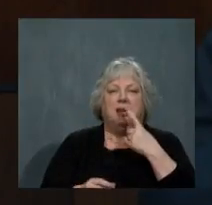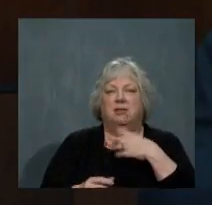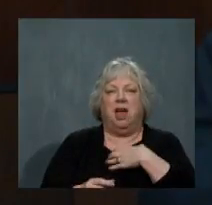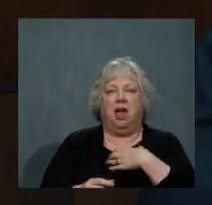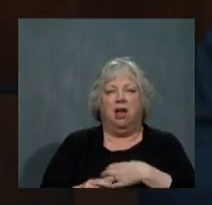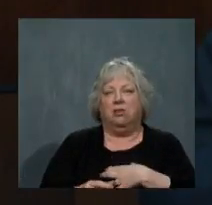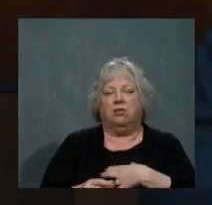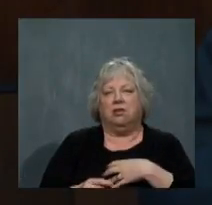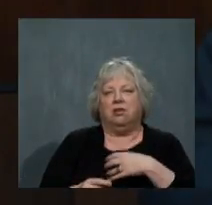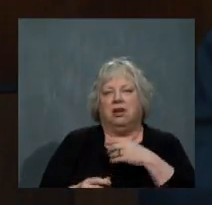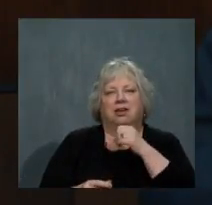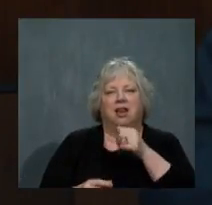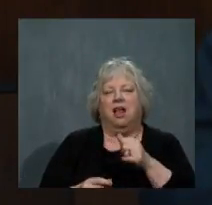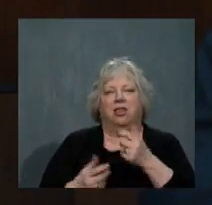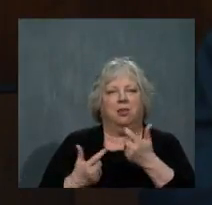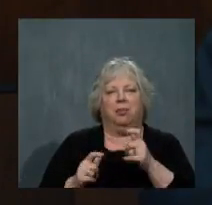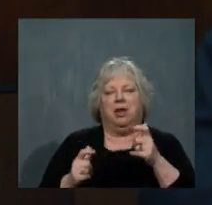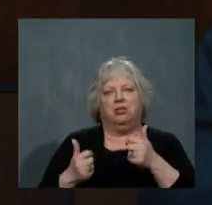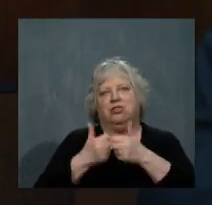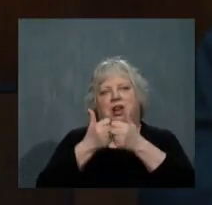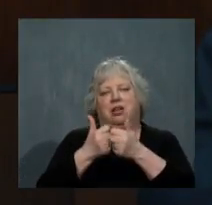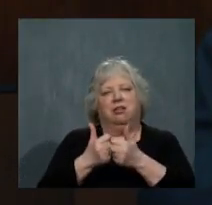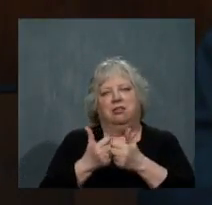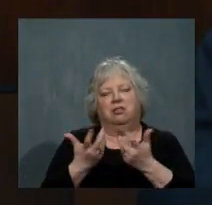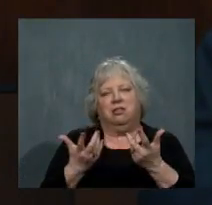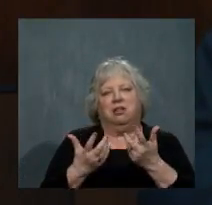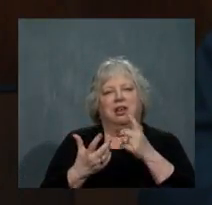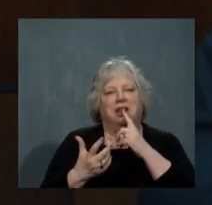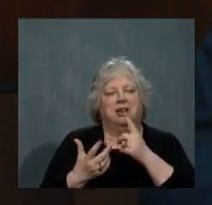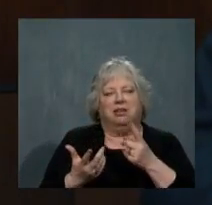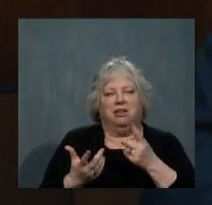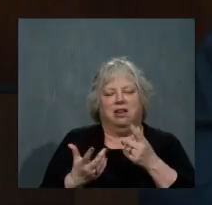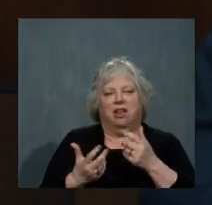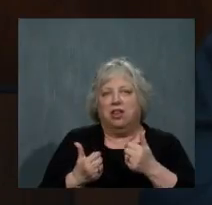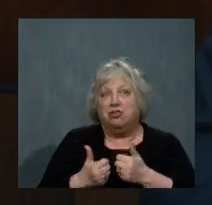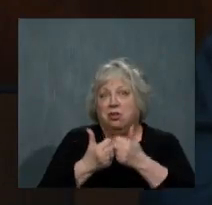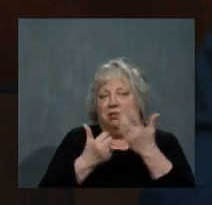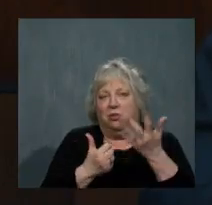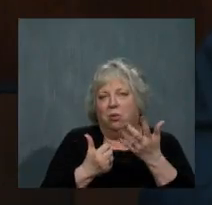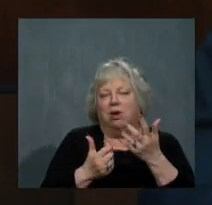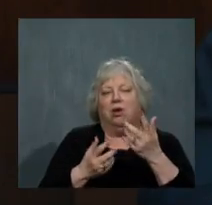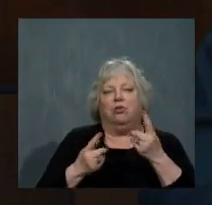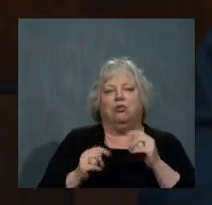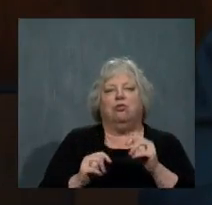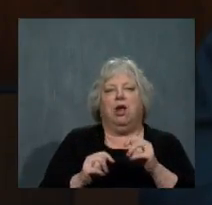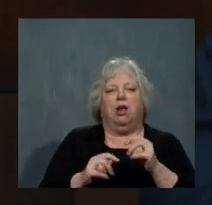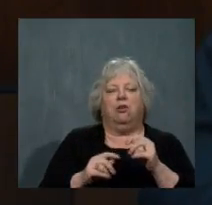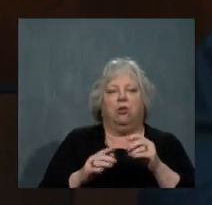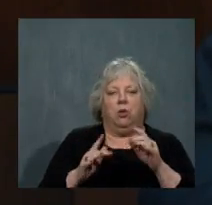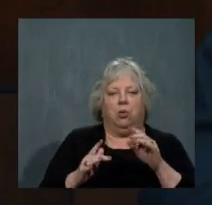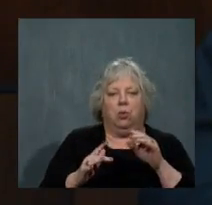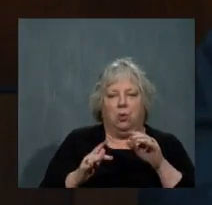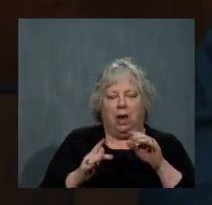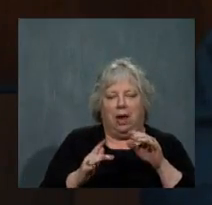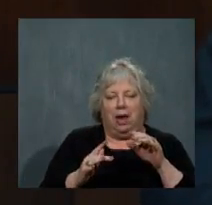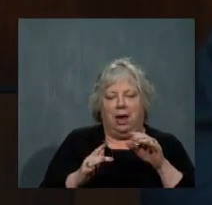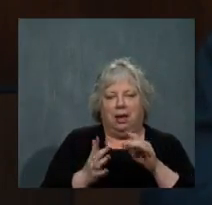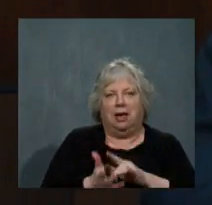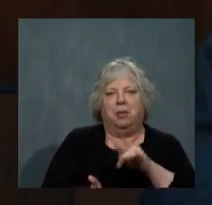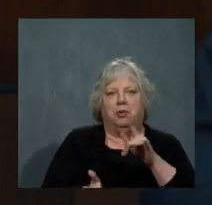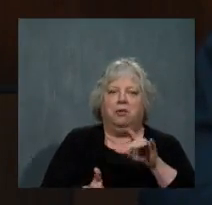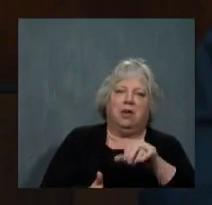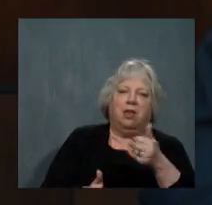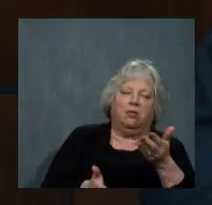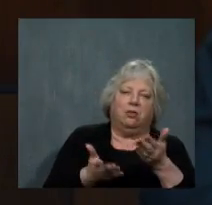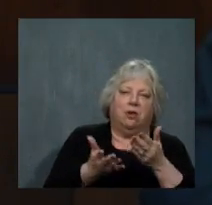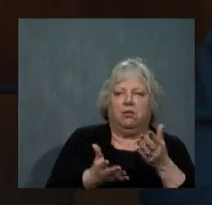is not the big challenge that we have. It is the fact of trying to get to the other services, whether it be unemployment,